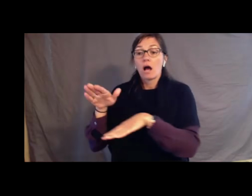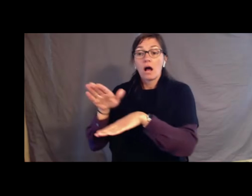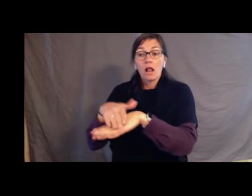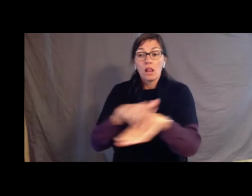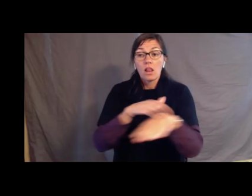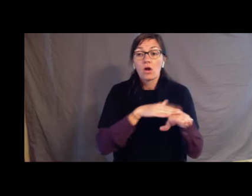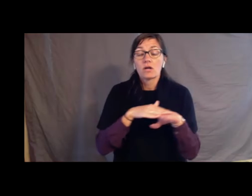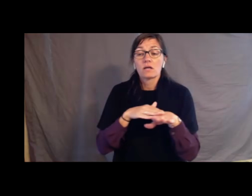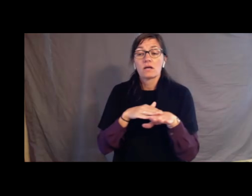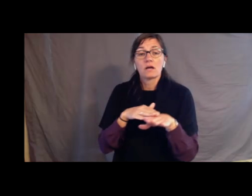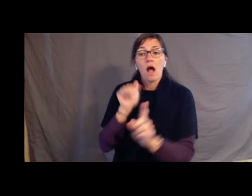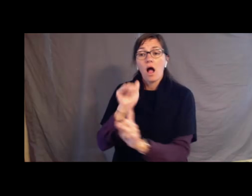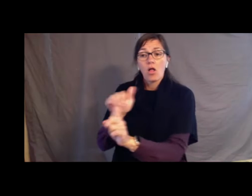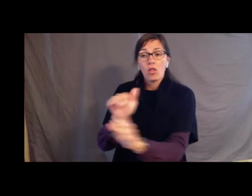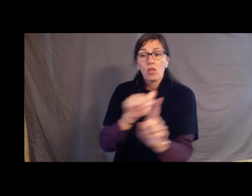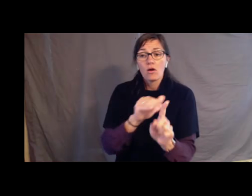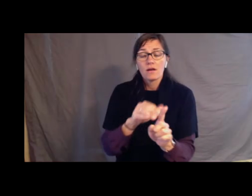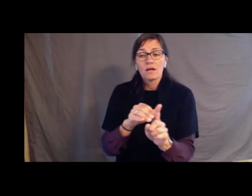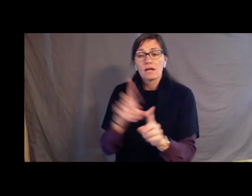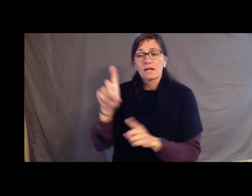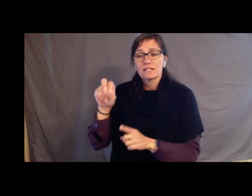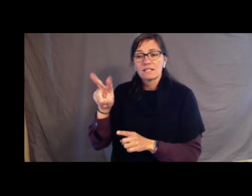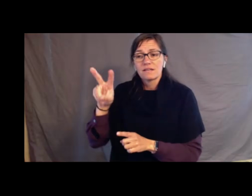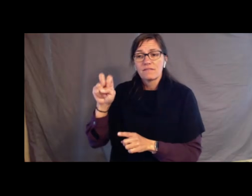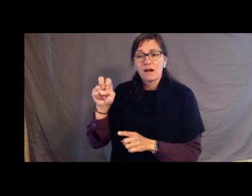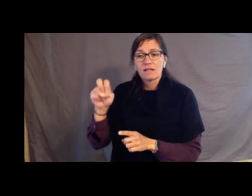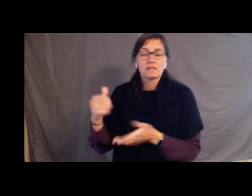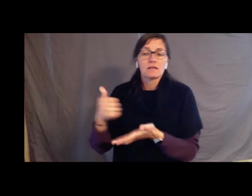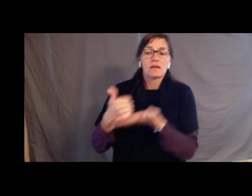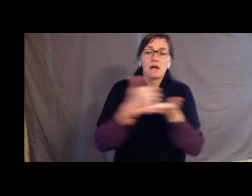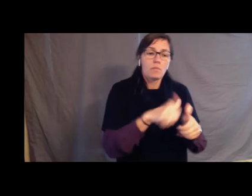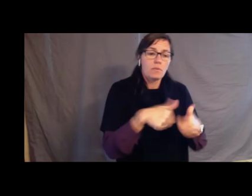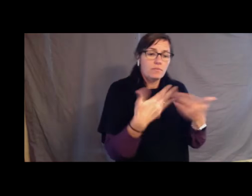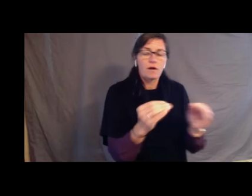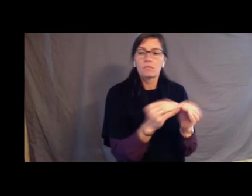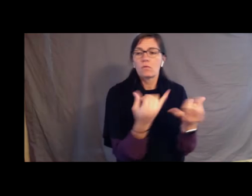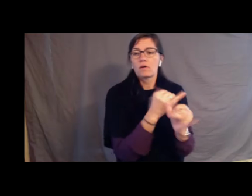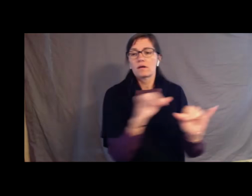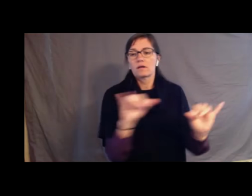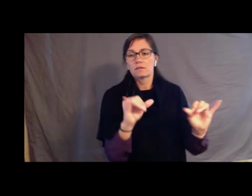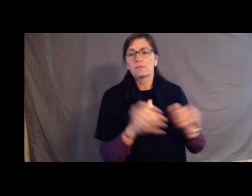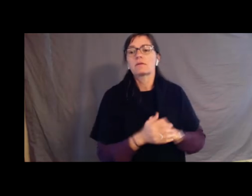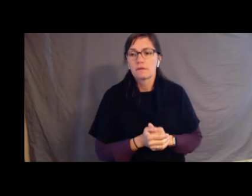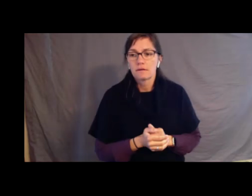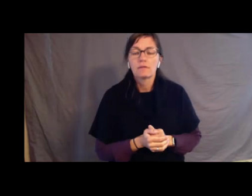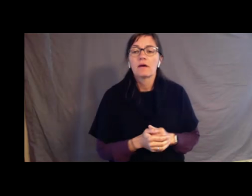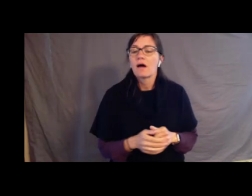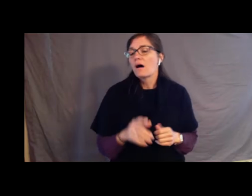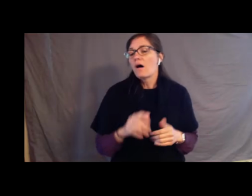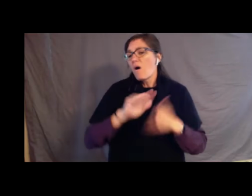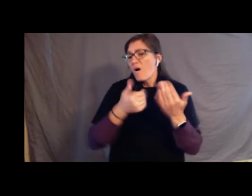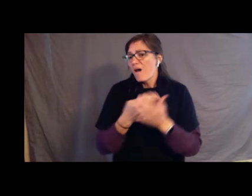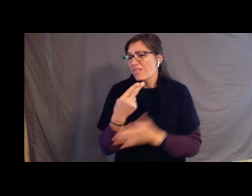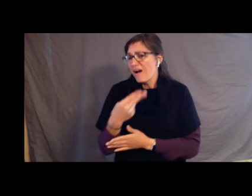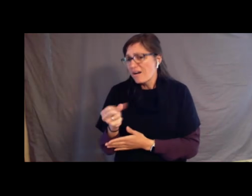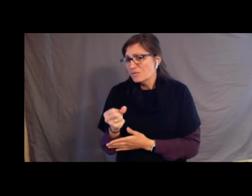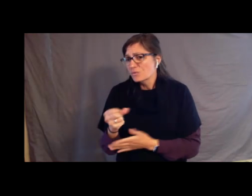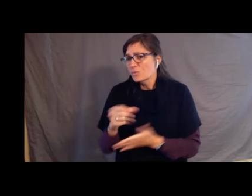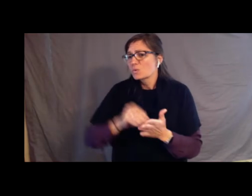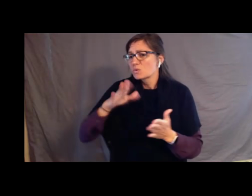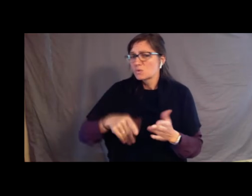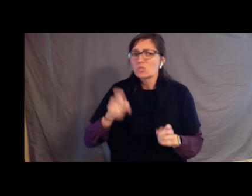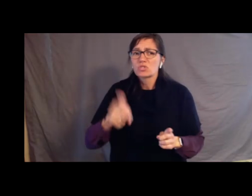support students' independence as they're maturing. Certainly, I think it's important for all high schoolers to have this within their